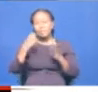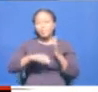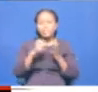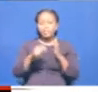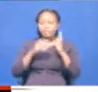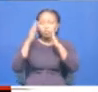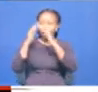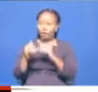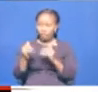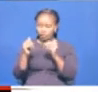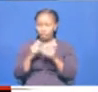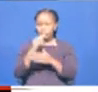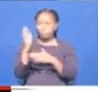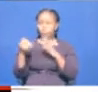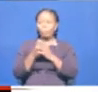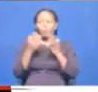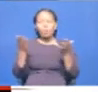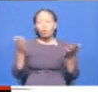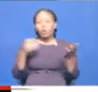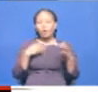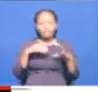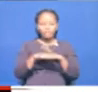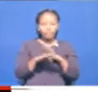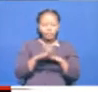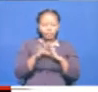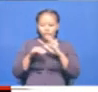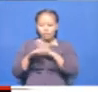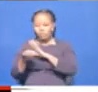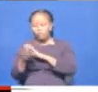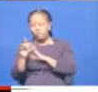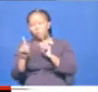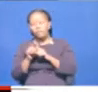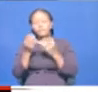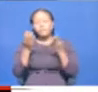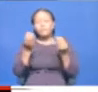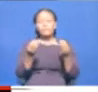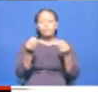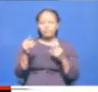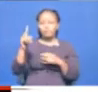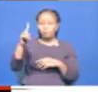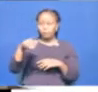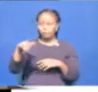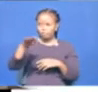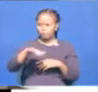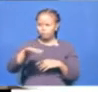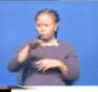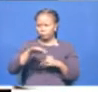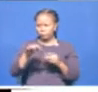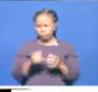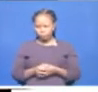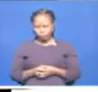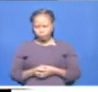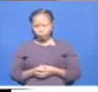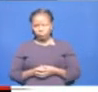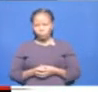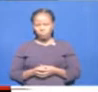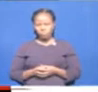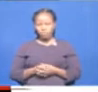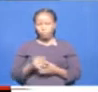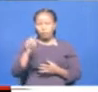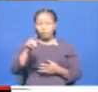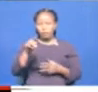for accessibility and convenience in one location. Okay. So that would be for